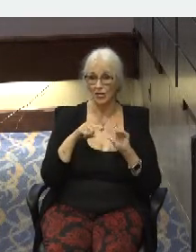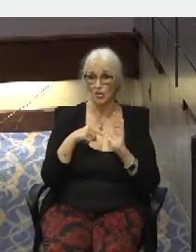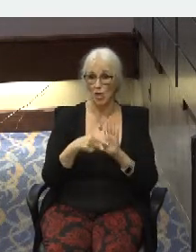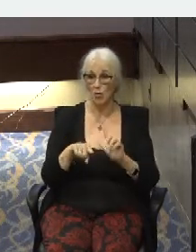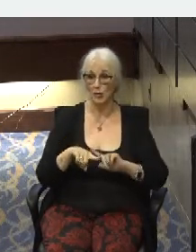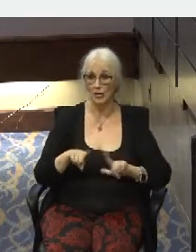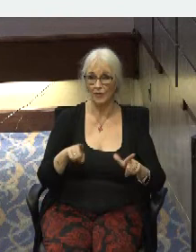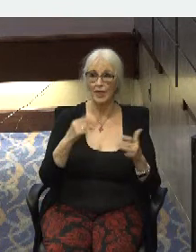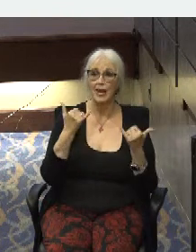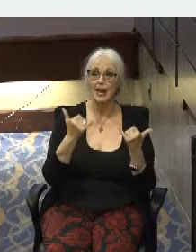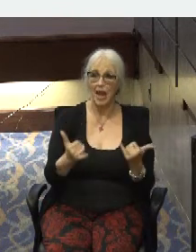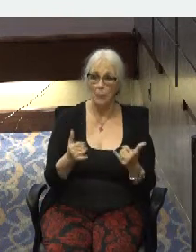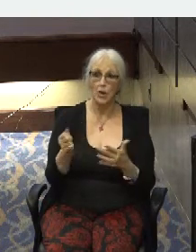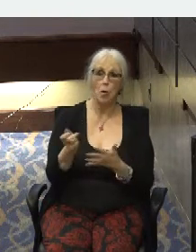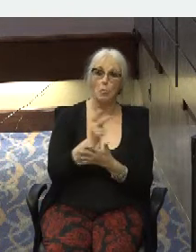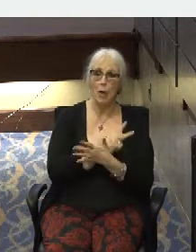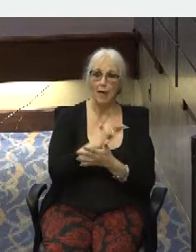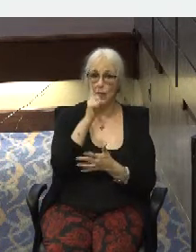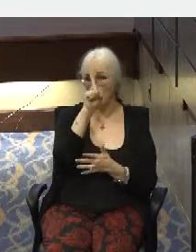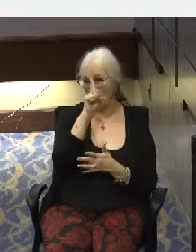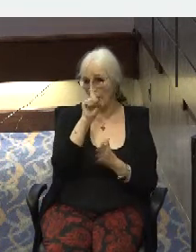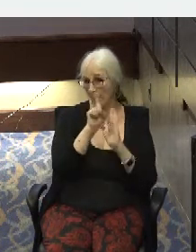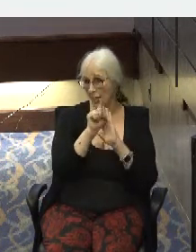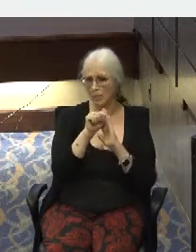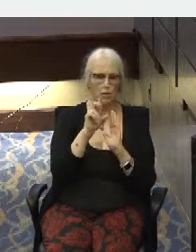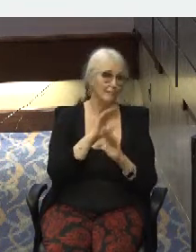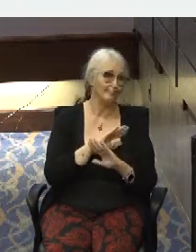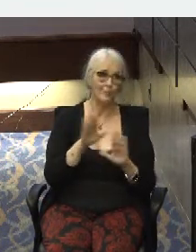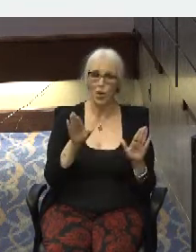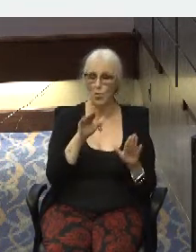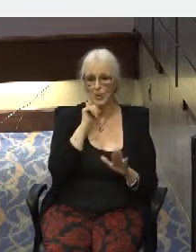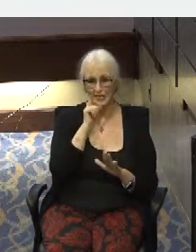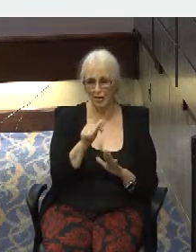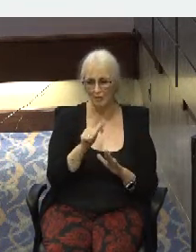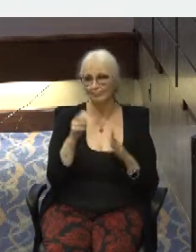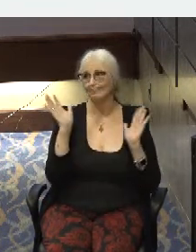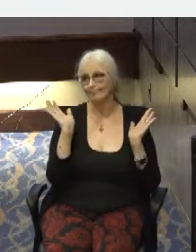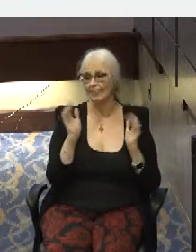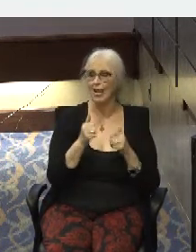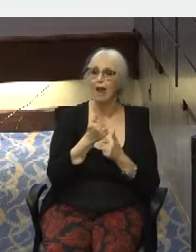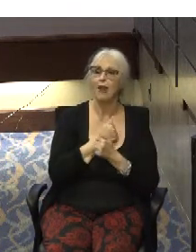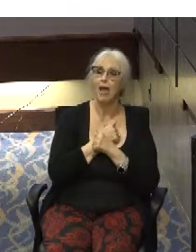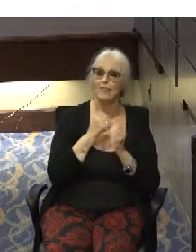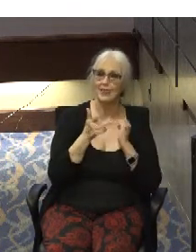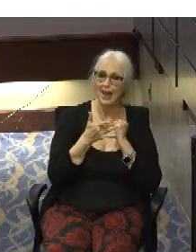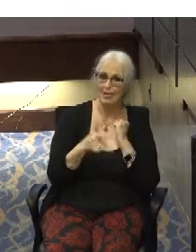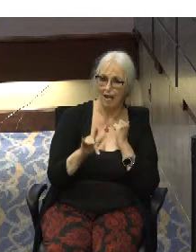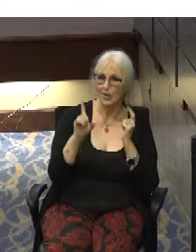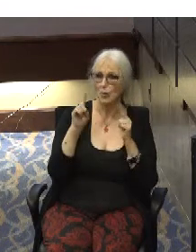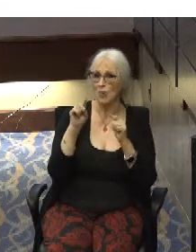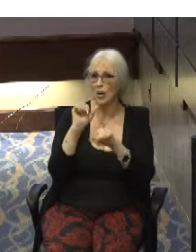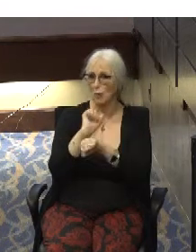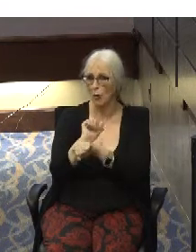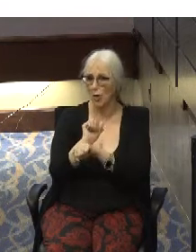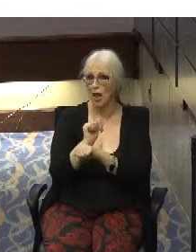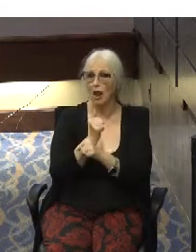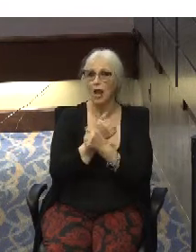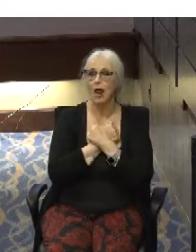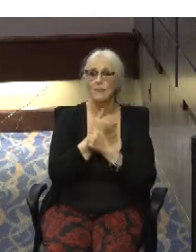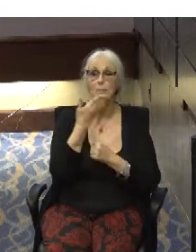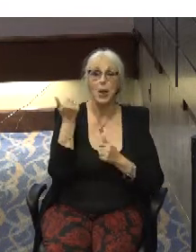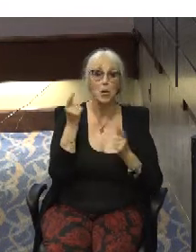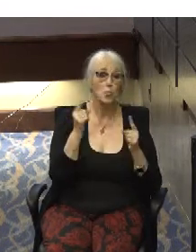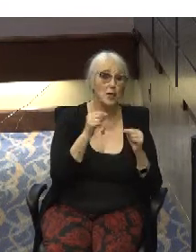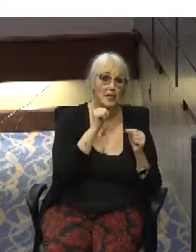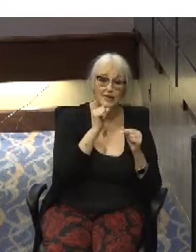back to that for just a second. Nope, it does not. Love technology when it works. Love it better when it doesn't work, because that means